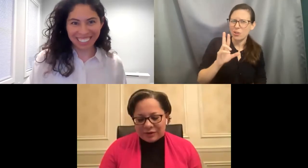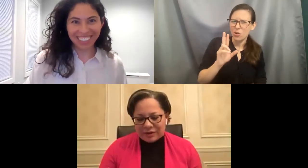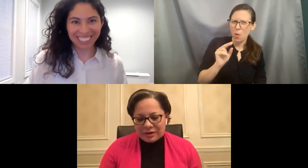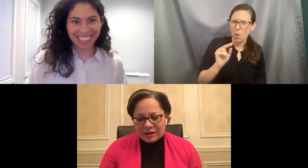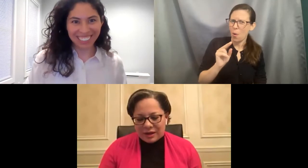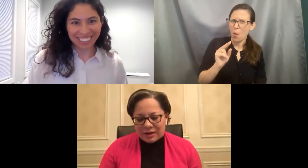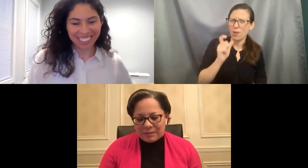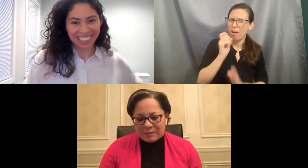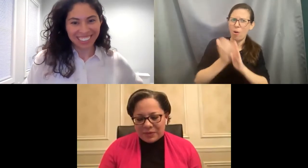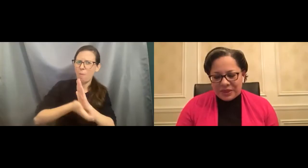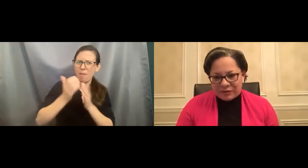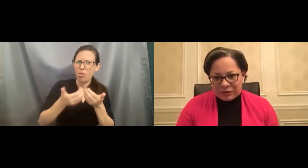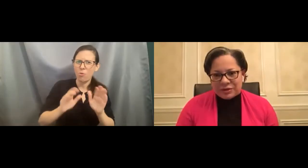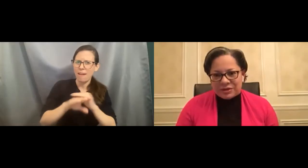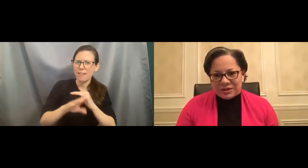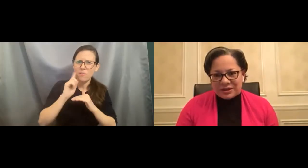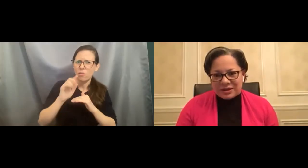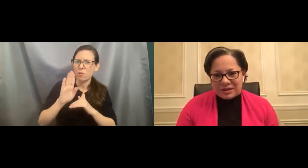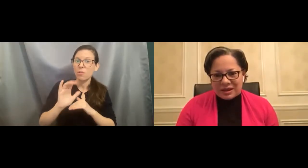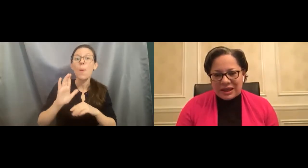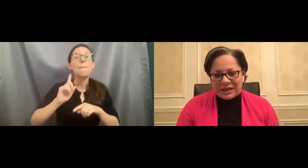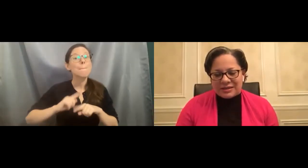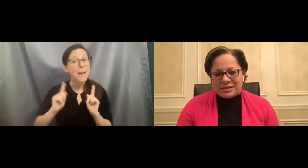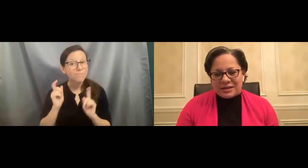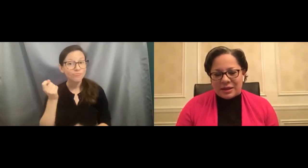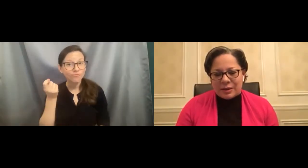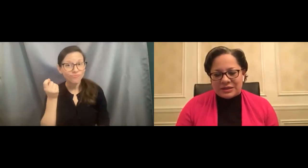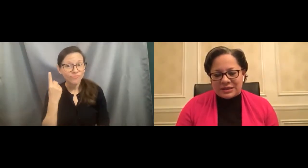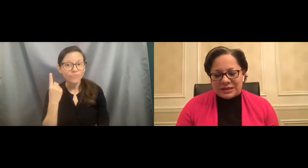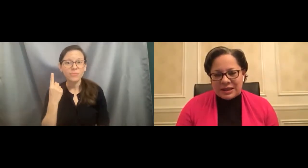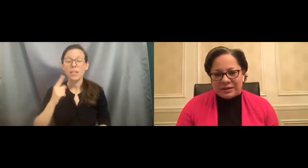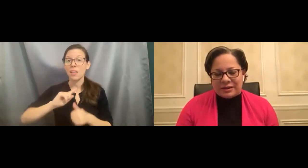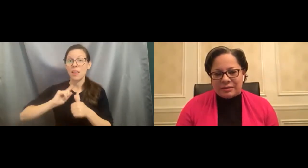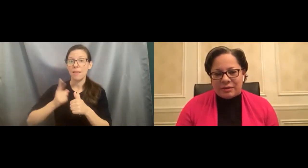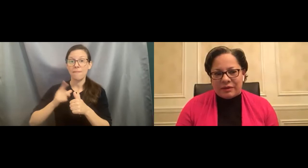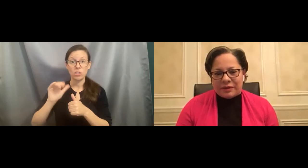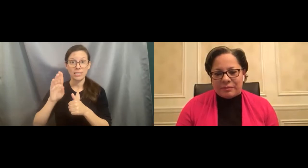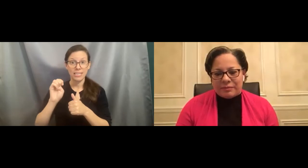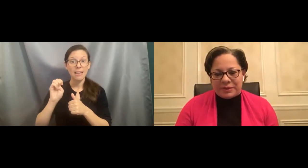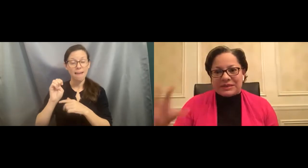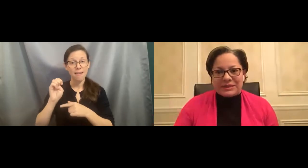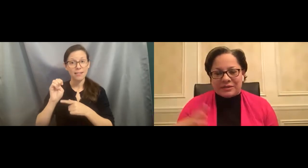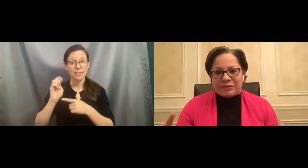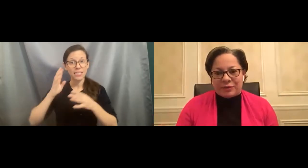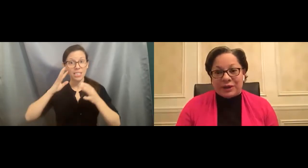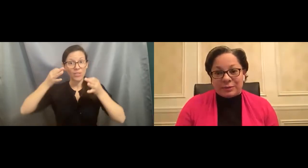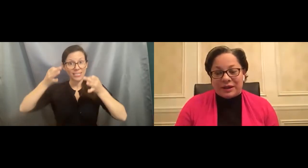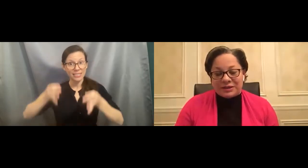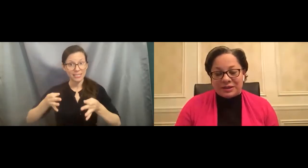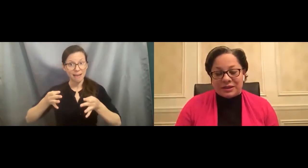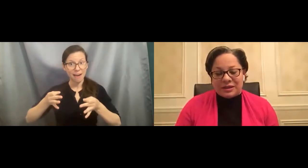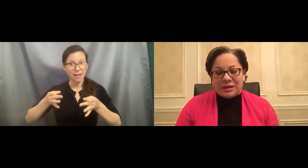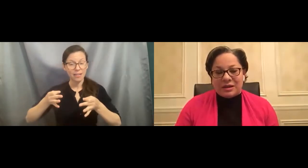However, the first case that was decided on the basis of the